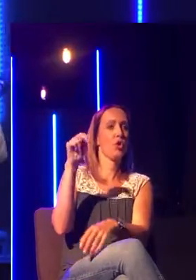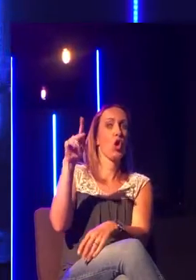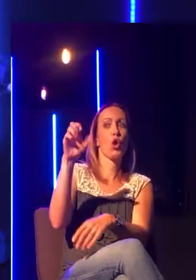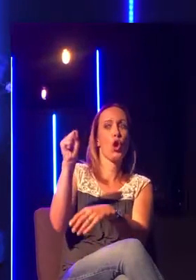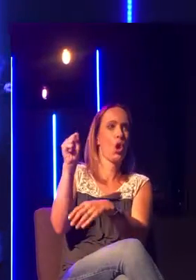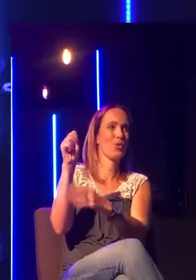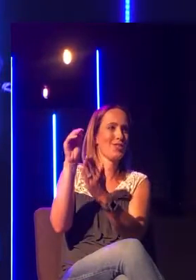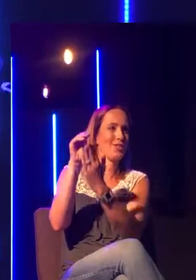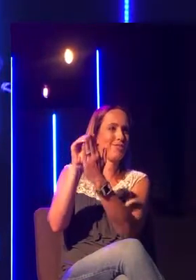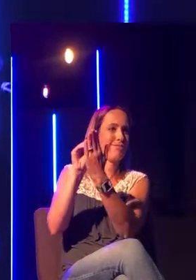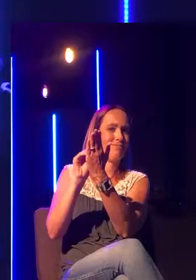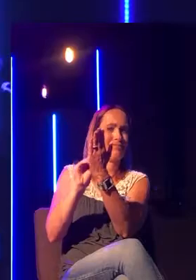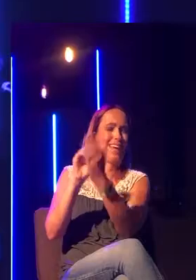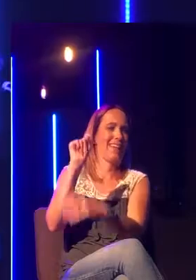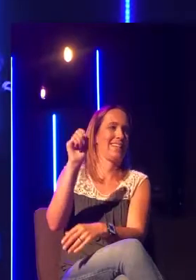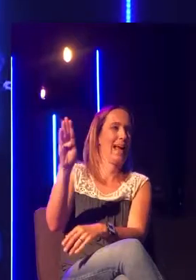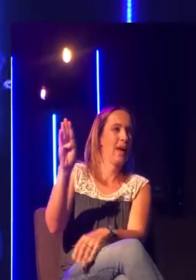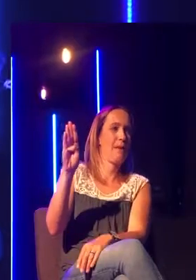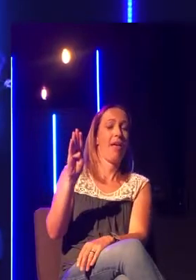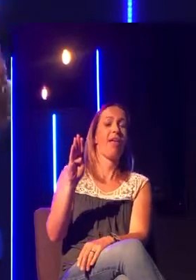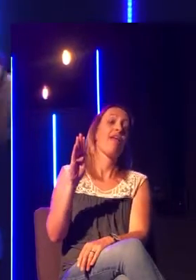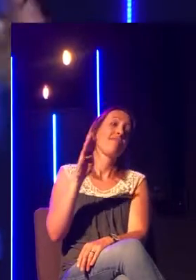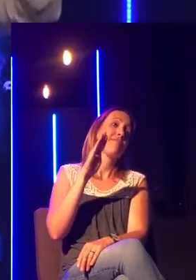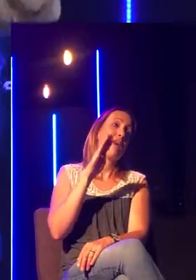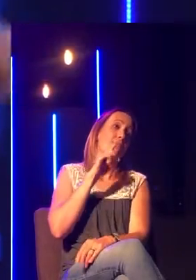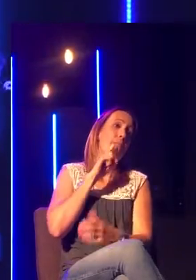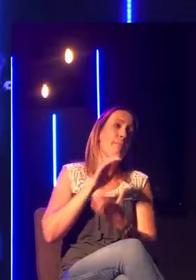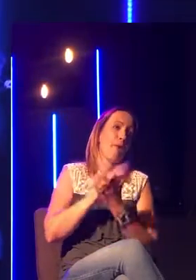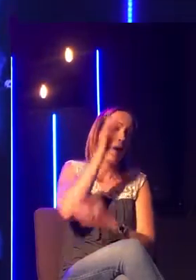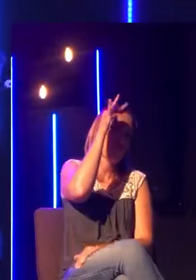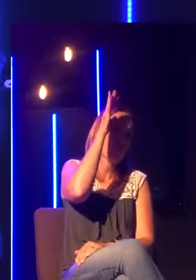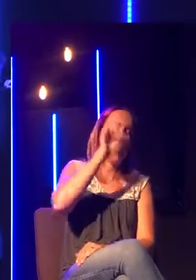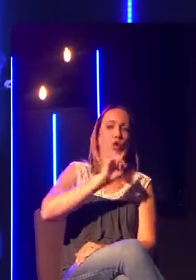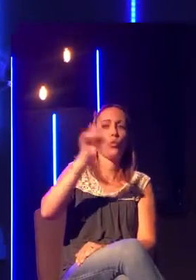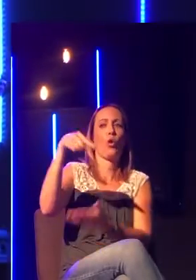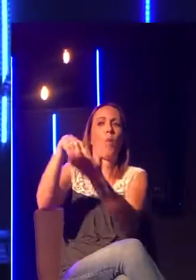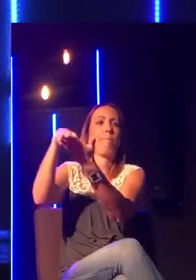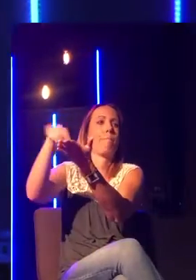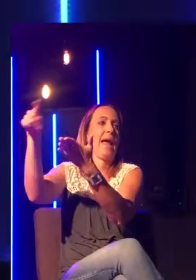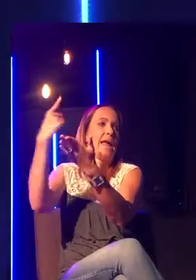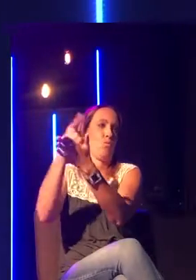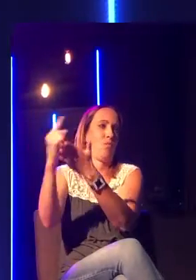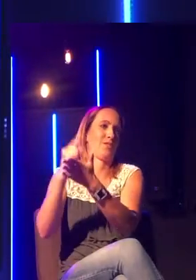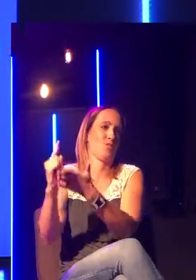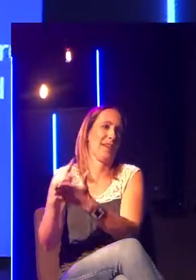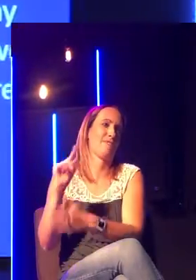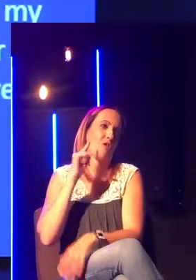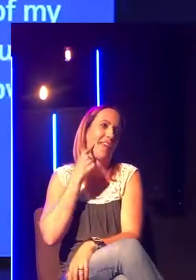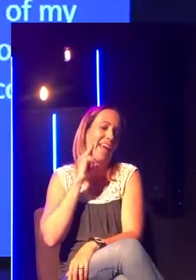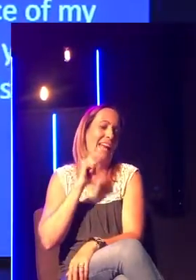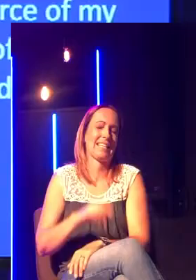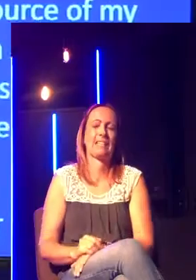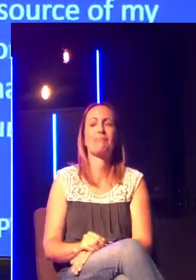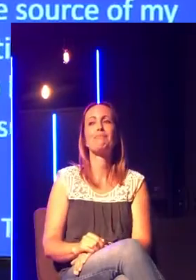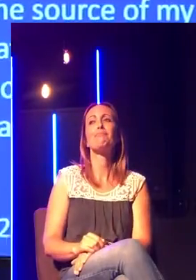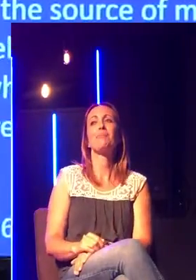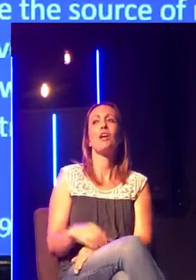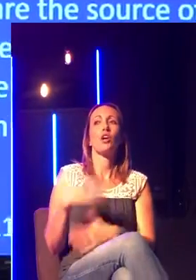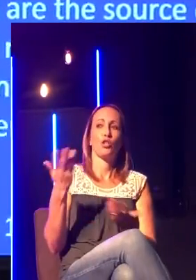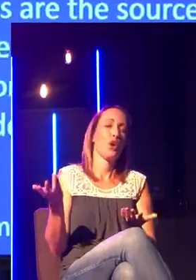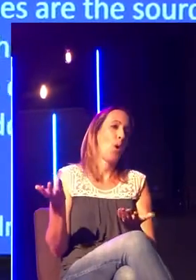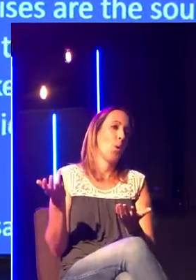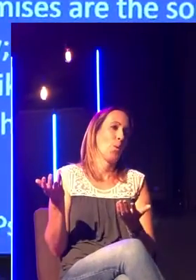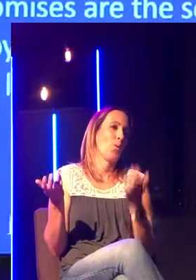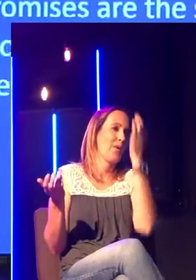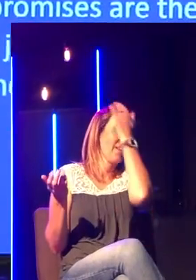basically keeping a tab, and then my wife's father would go down once a week and pay the tab on the candy that she was purchasing. And so there may